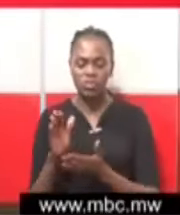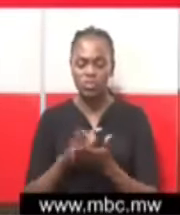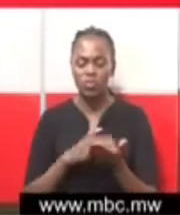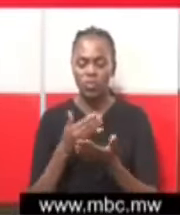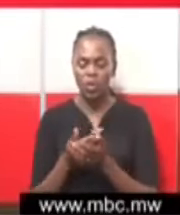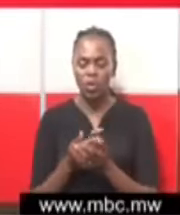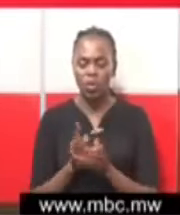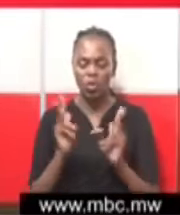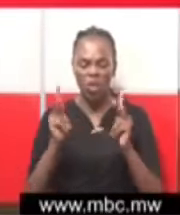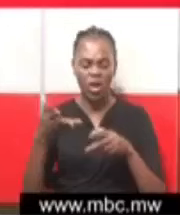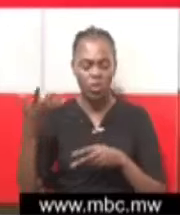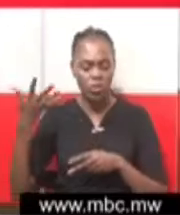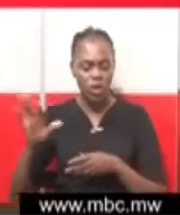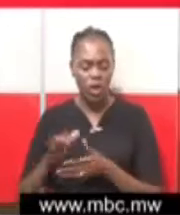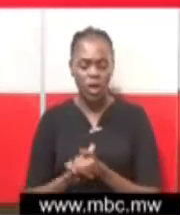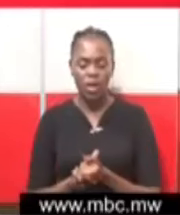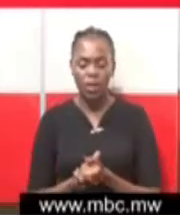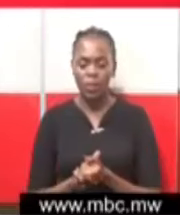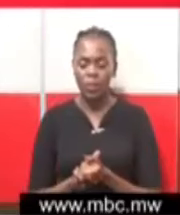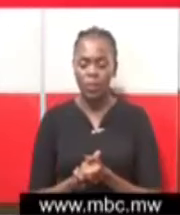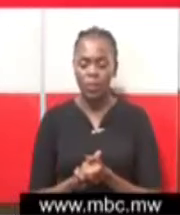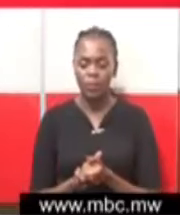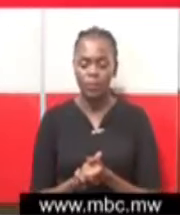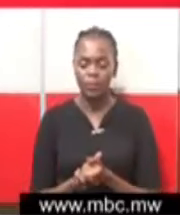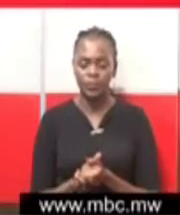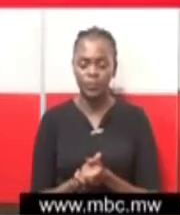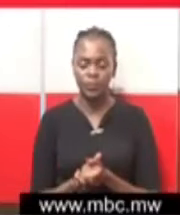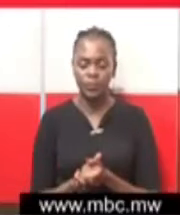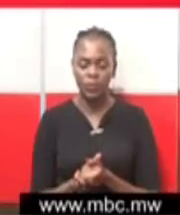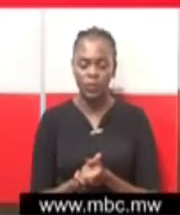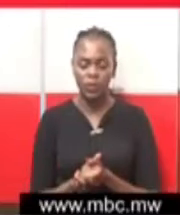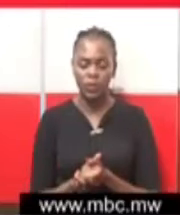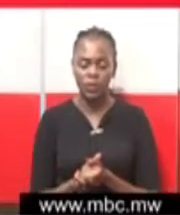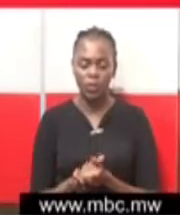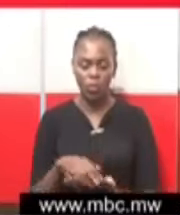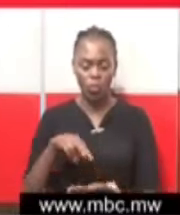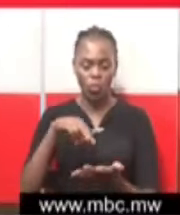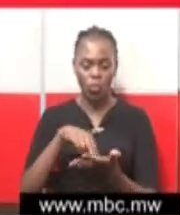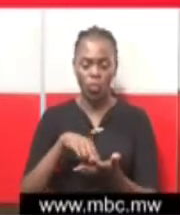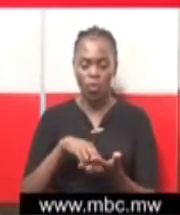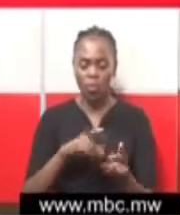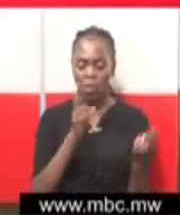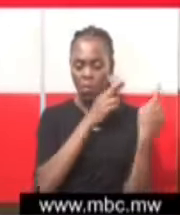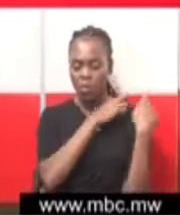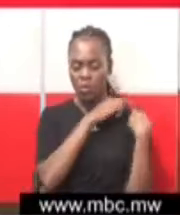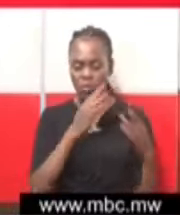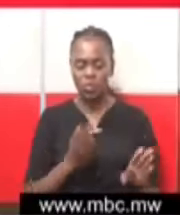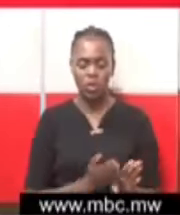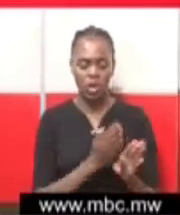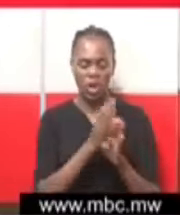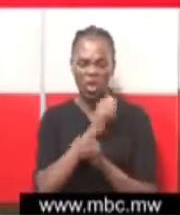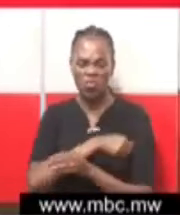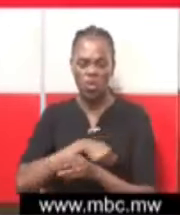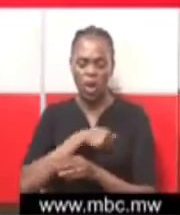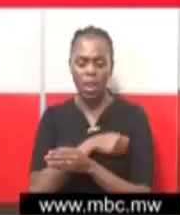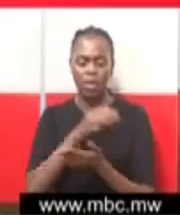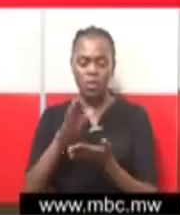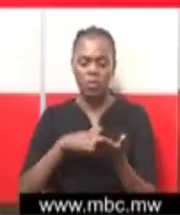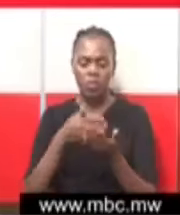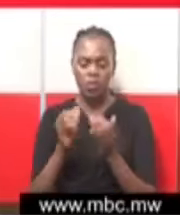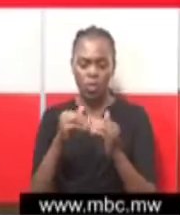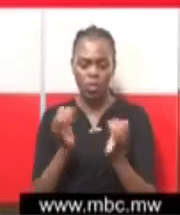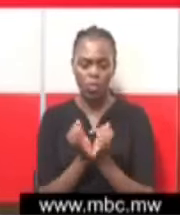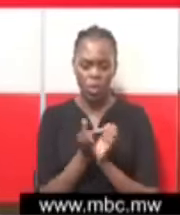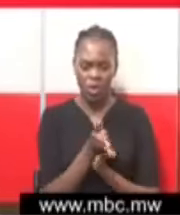backlash from some of the aspiring candidates. Some aspiring candidates have expressed concern over resolutions by the party to allow